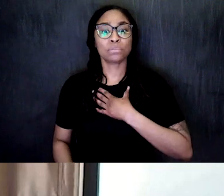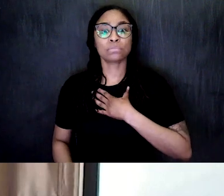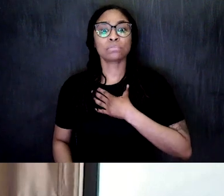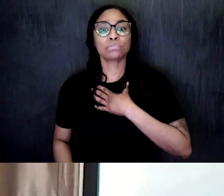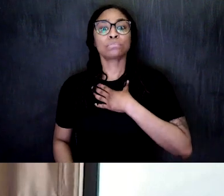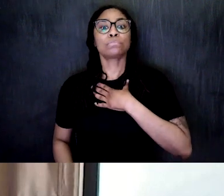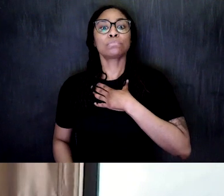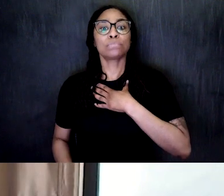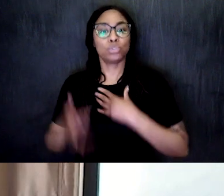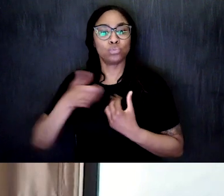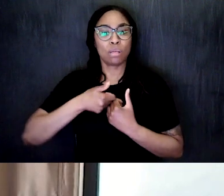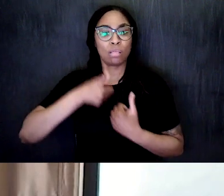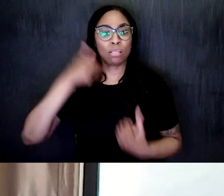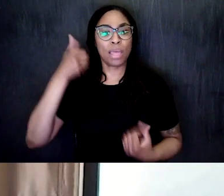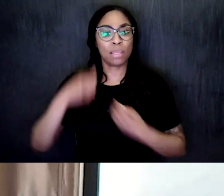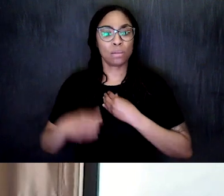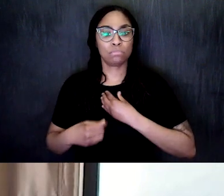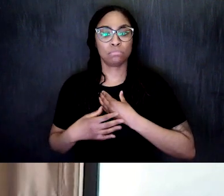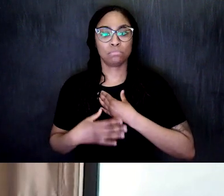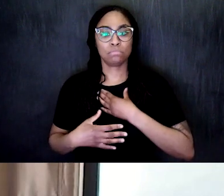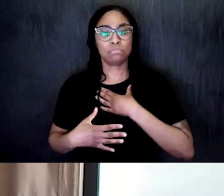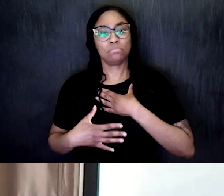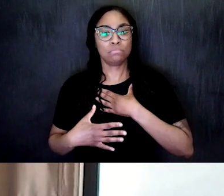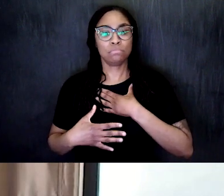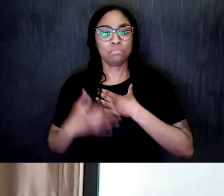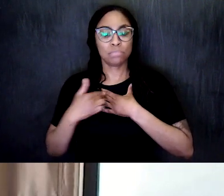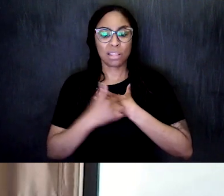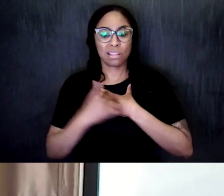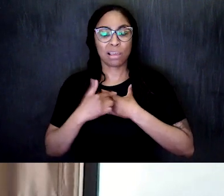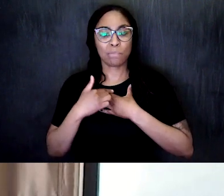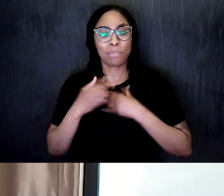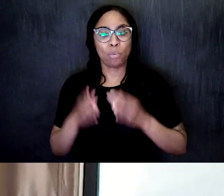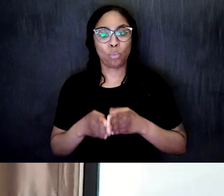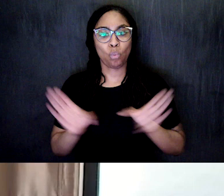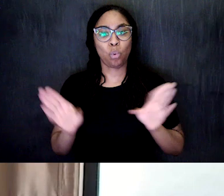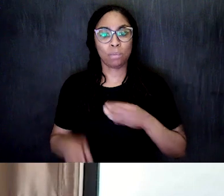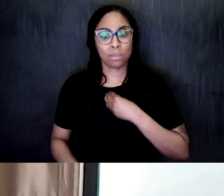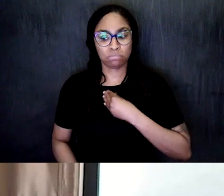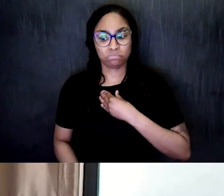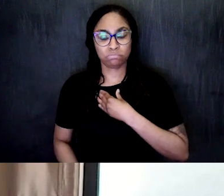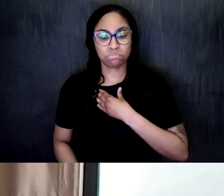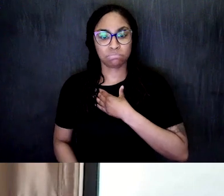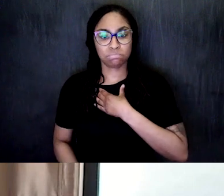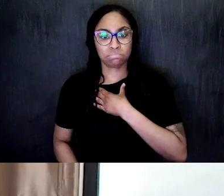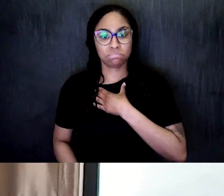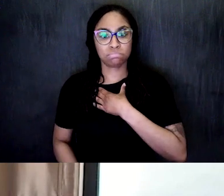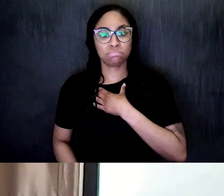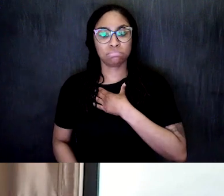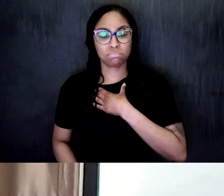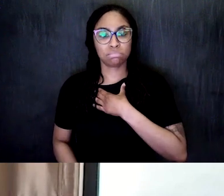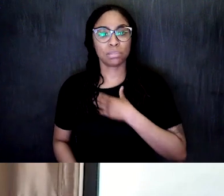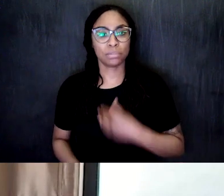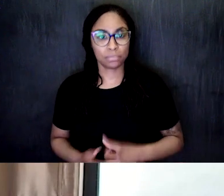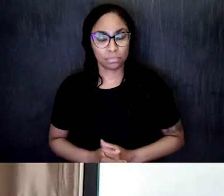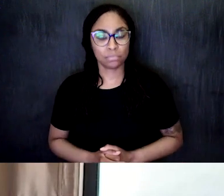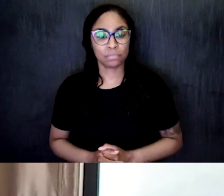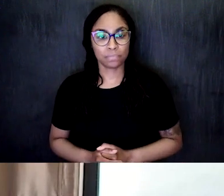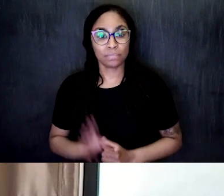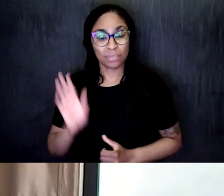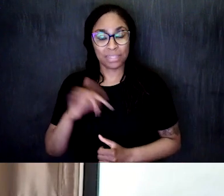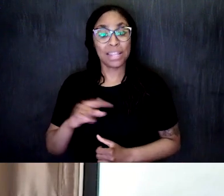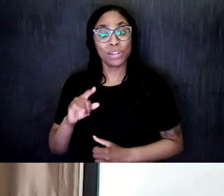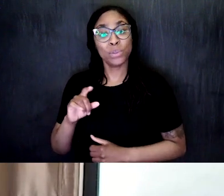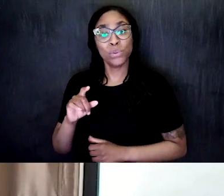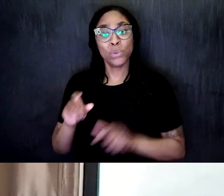the collarbone, and this time spread the collarbone open with your hands. You'll get a little bit more of a twist. Feel